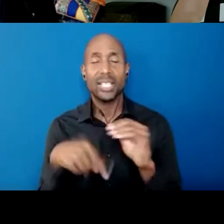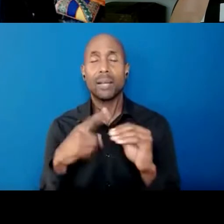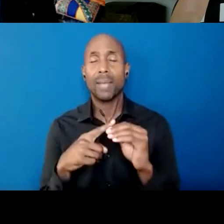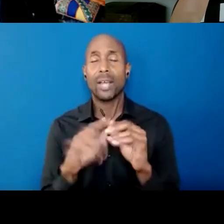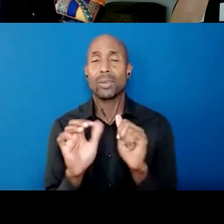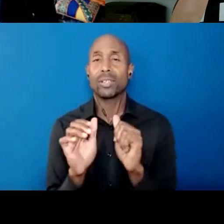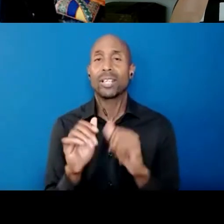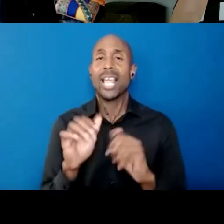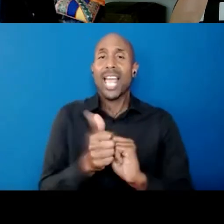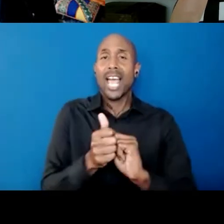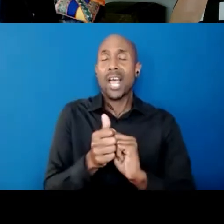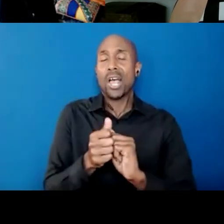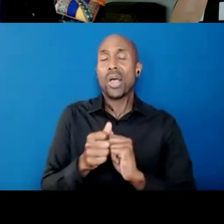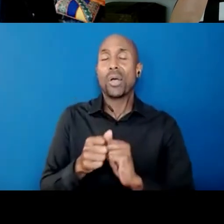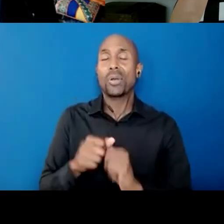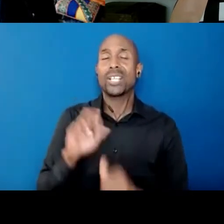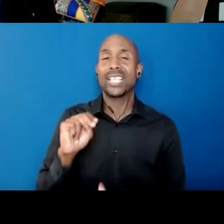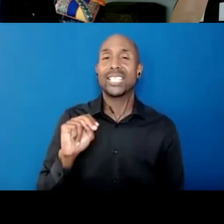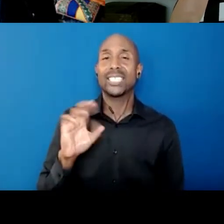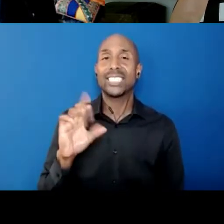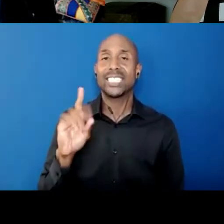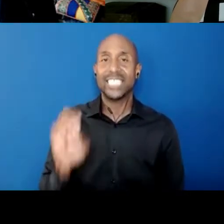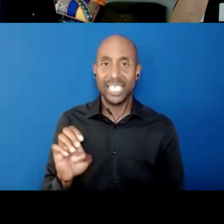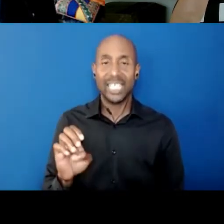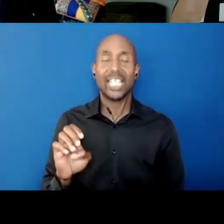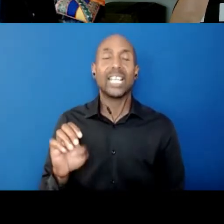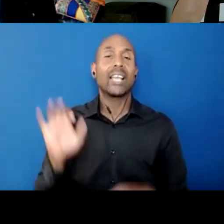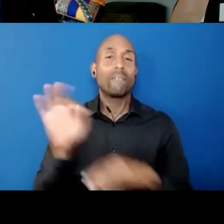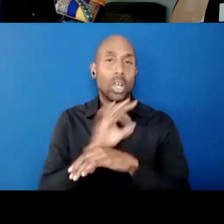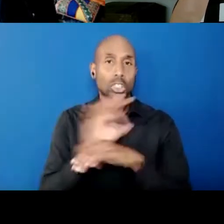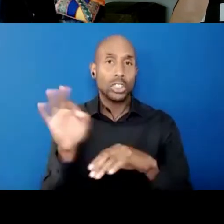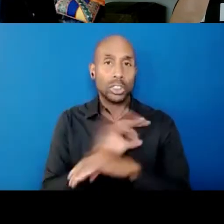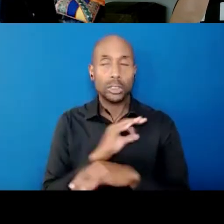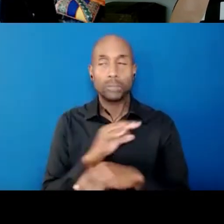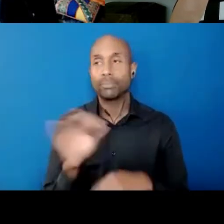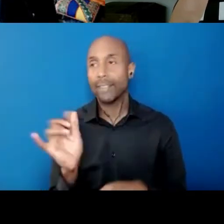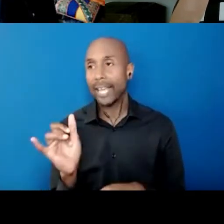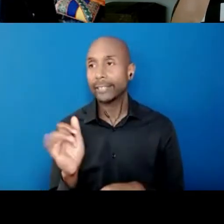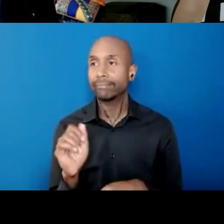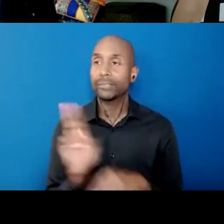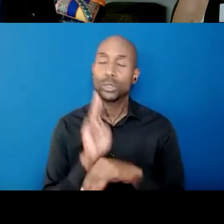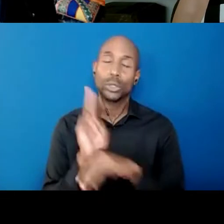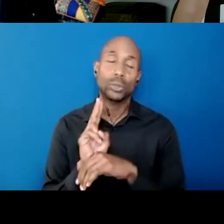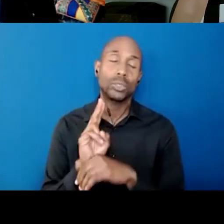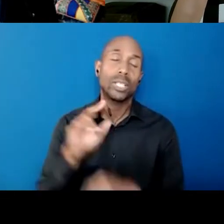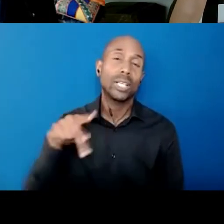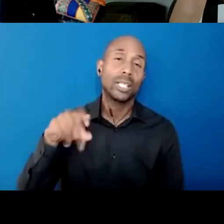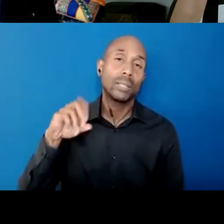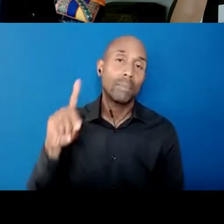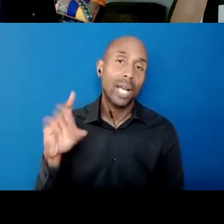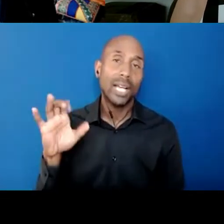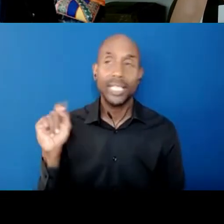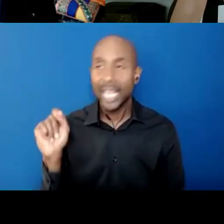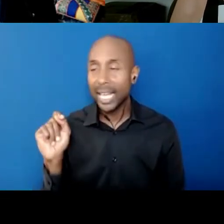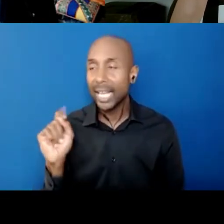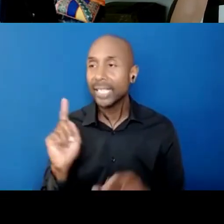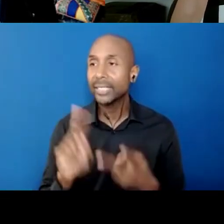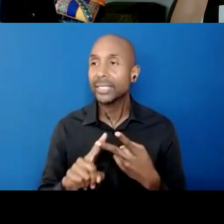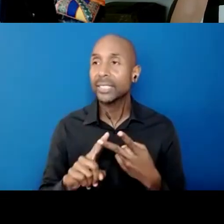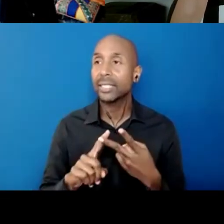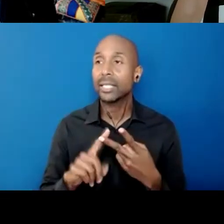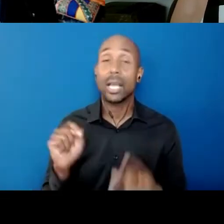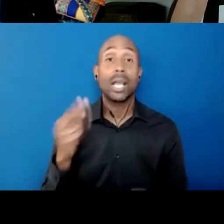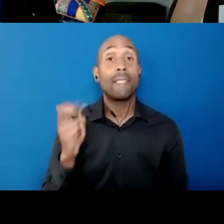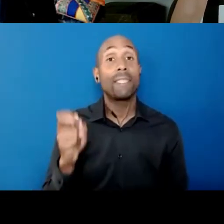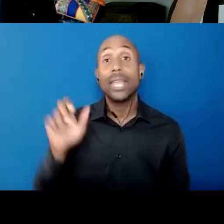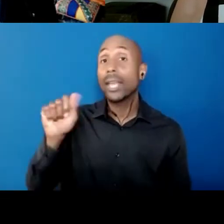business, whether it's through the podcast or whether it's through the UA Journal that just talked about, or whether it's through